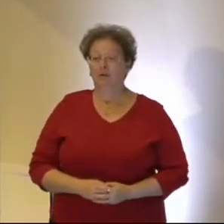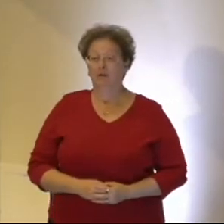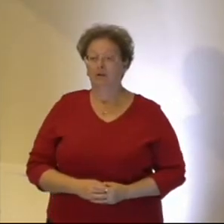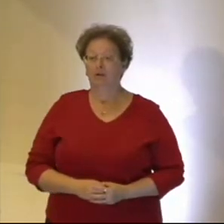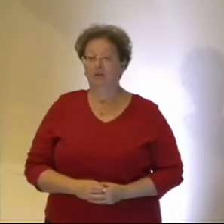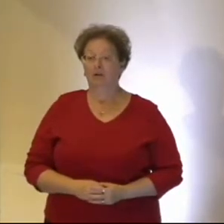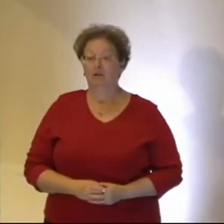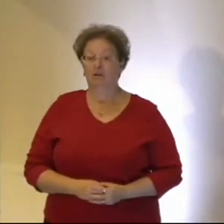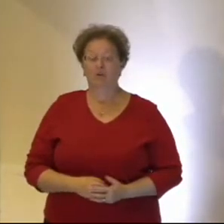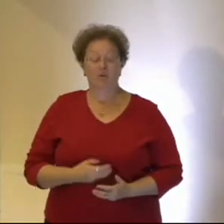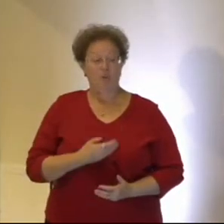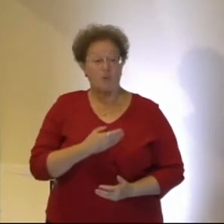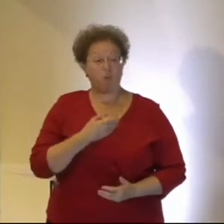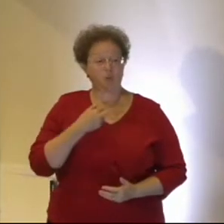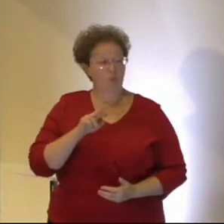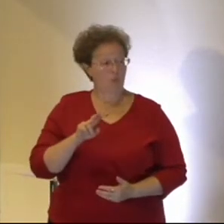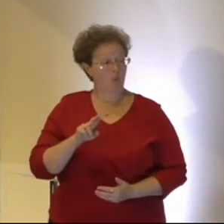work?